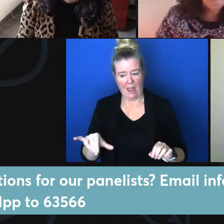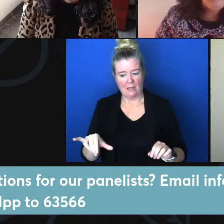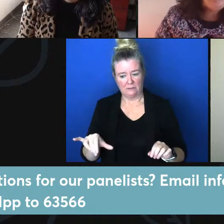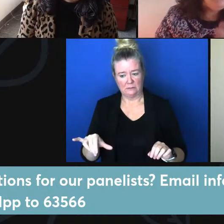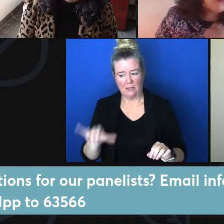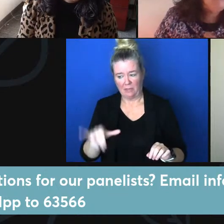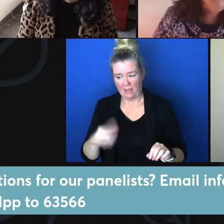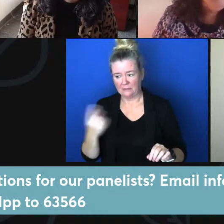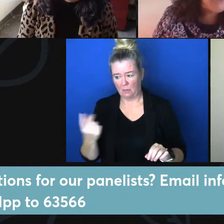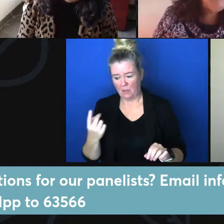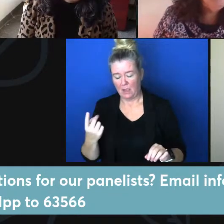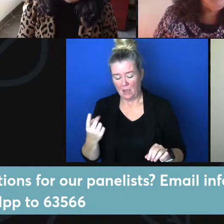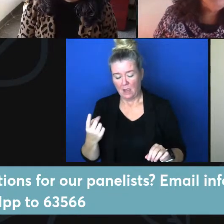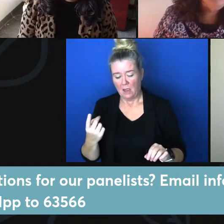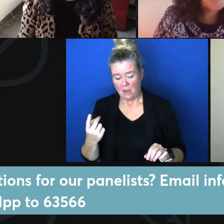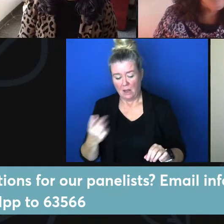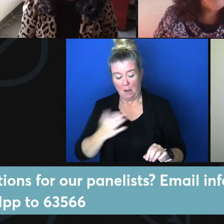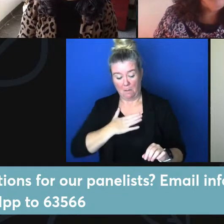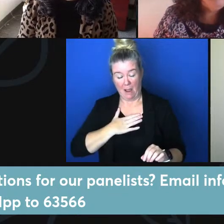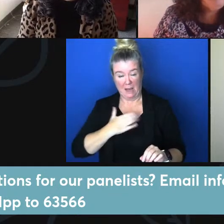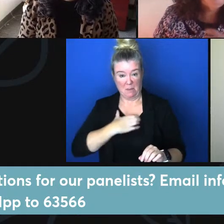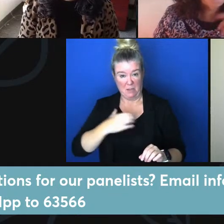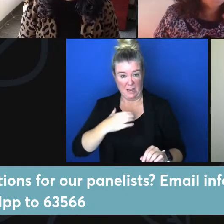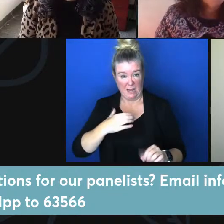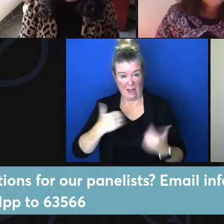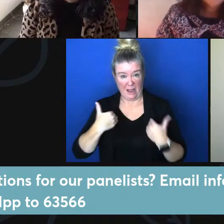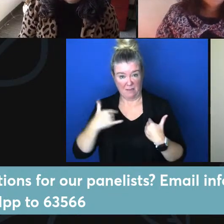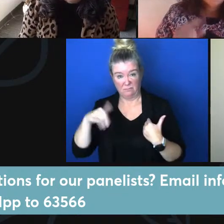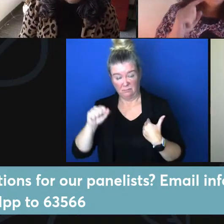that's something that not only am I complaining about it,